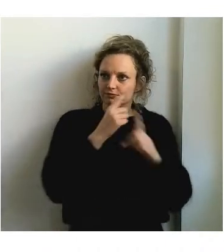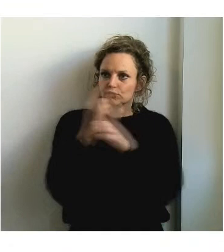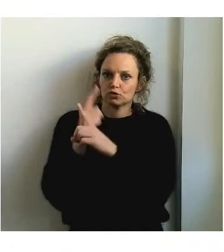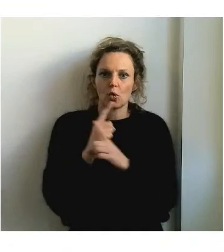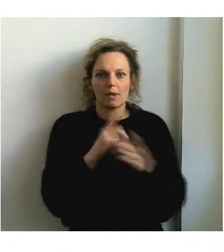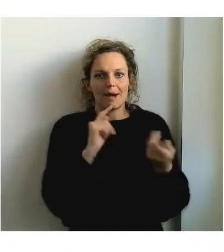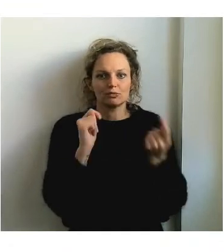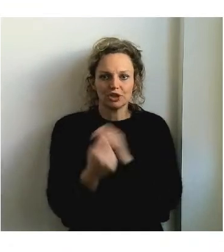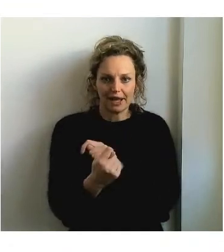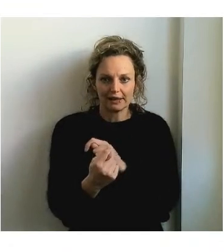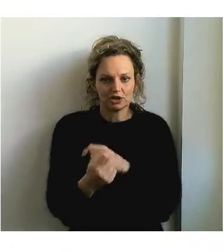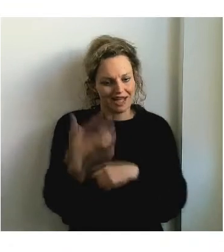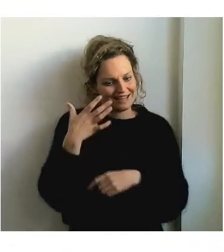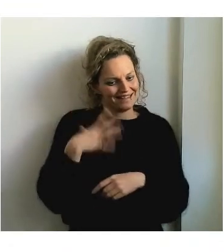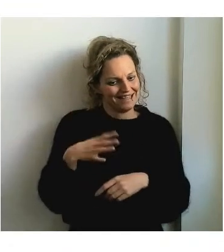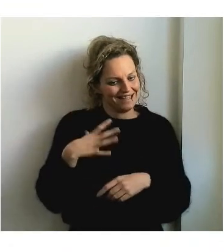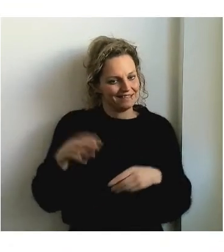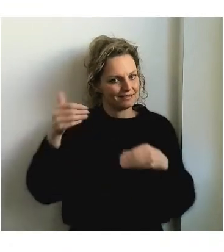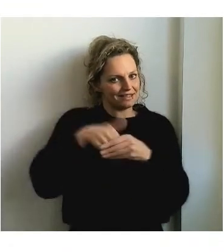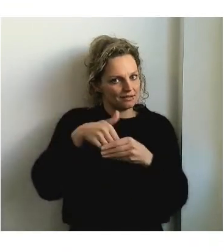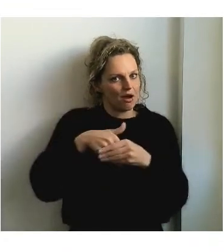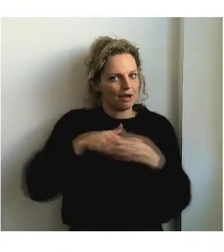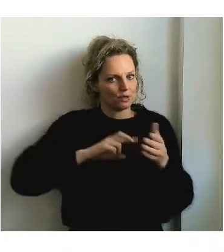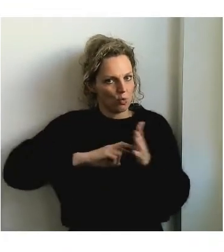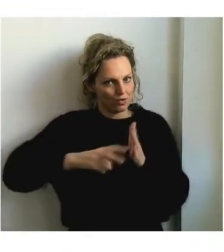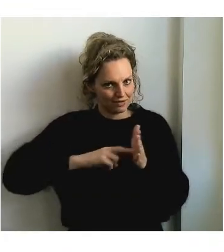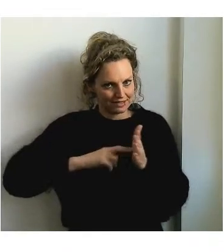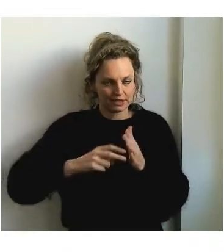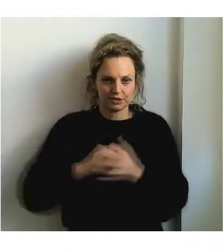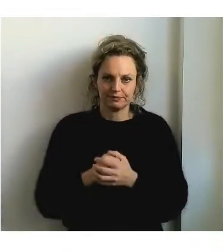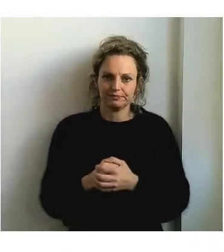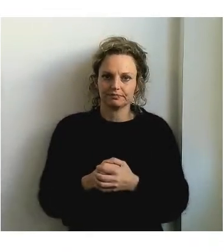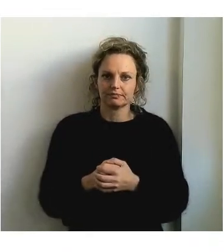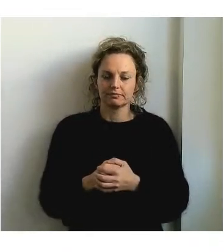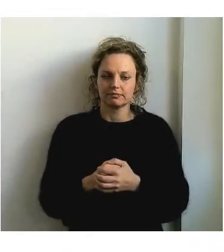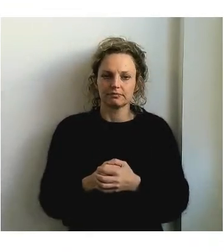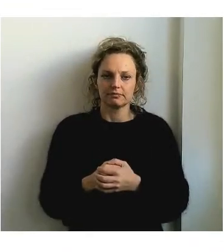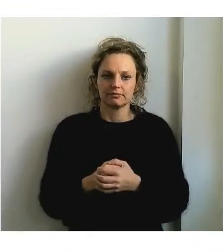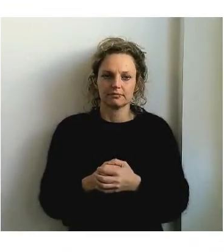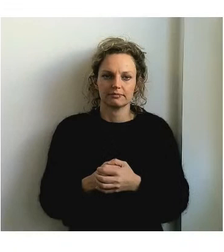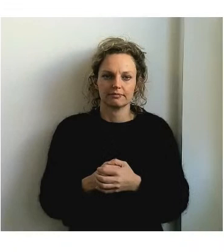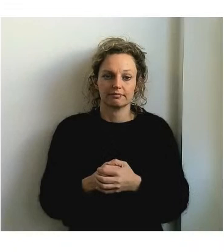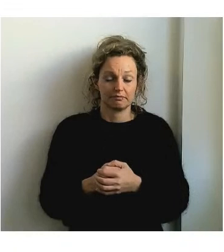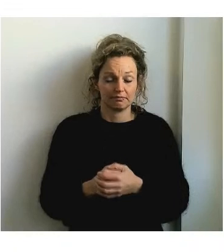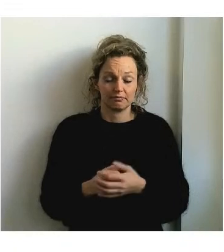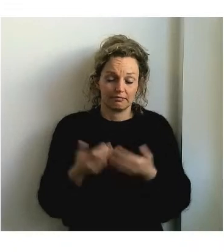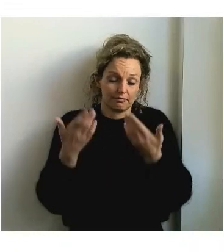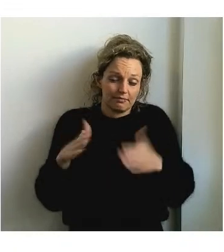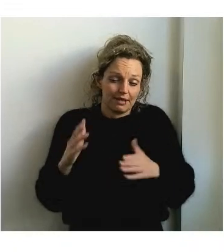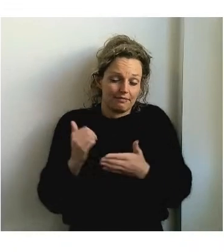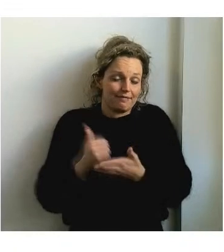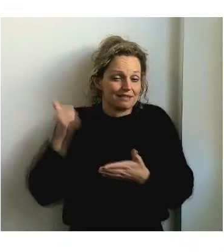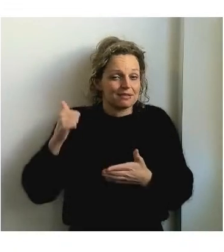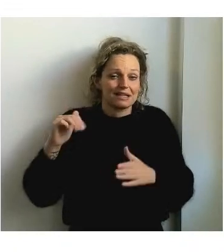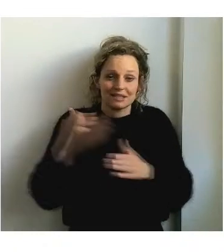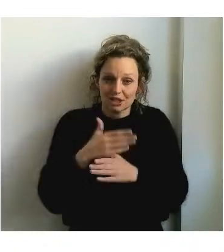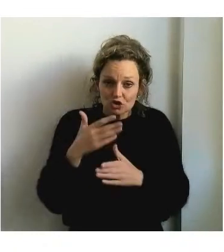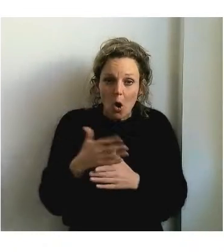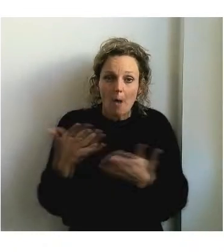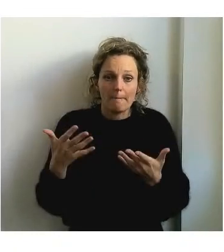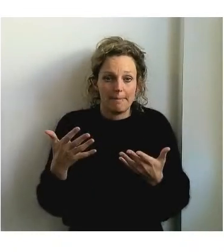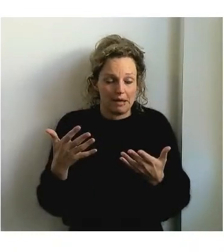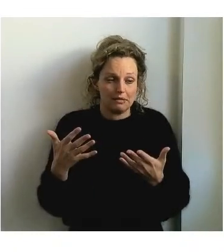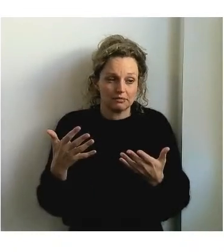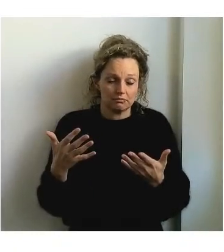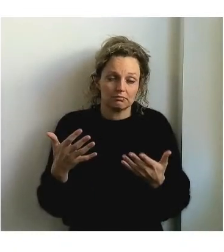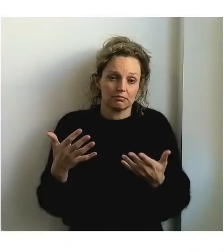and certainly, I mean, we're disability confident leaders. Mairead Crommerford has done a fantastic job getting us up and getting that status. But as Mark was